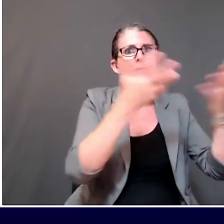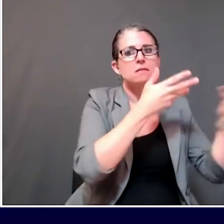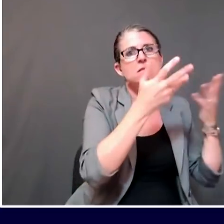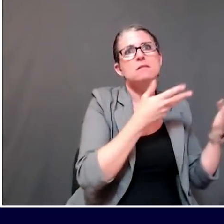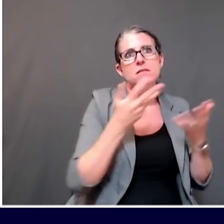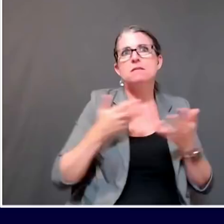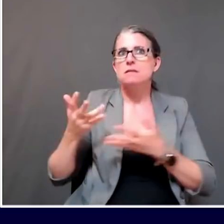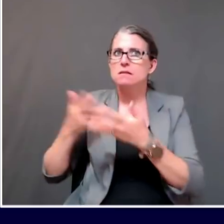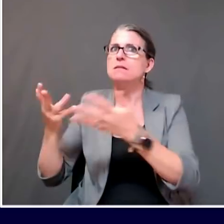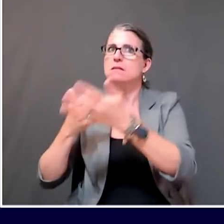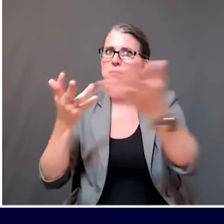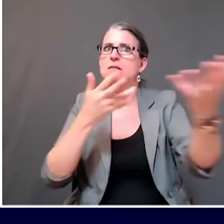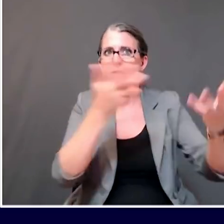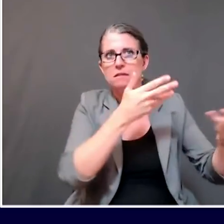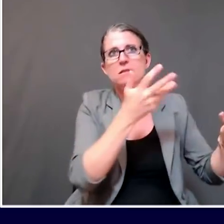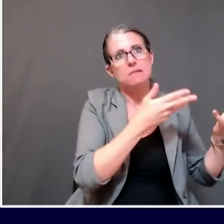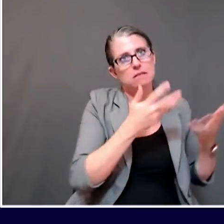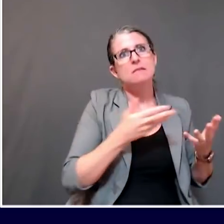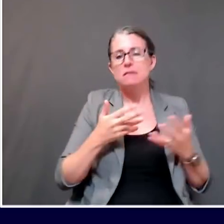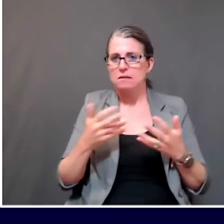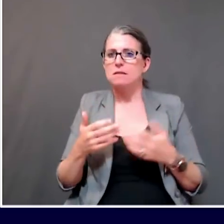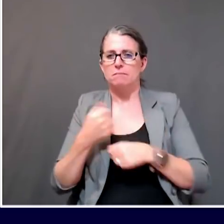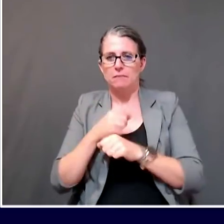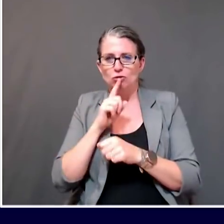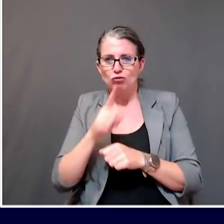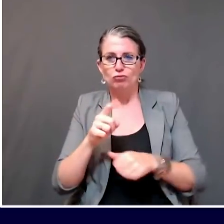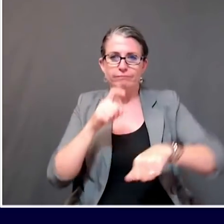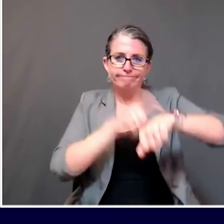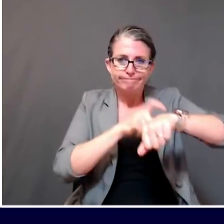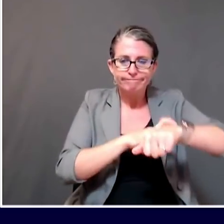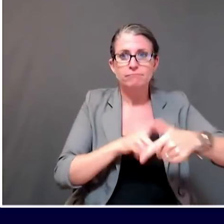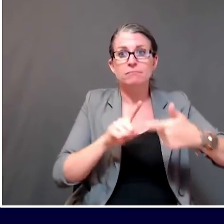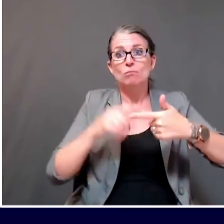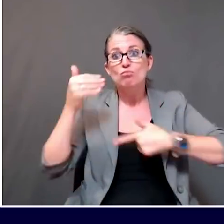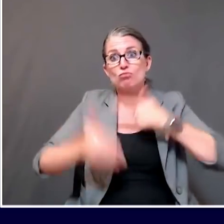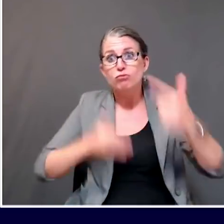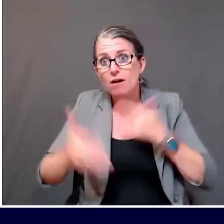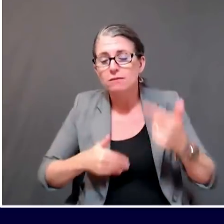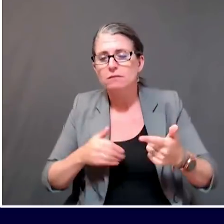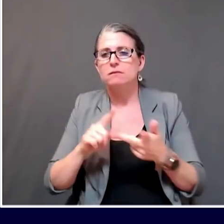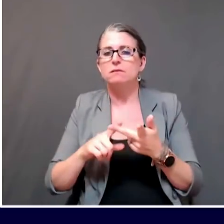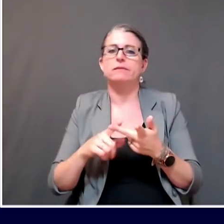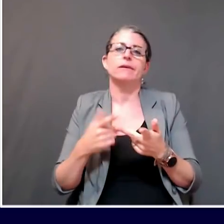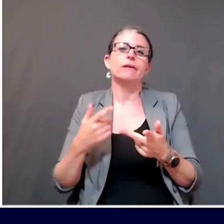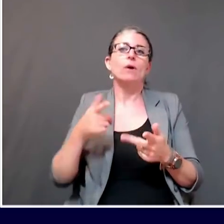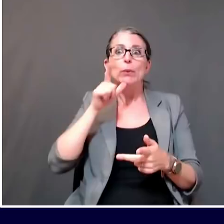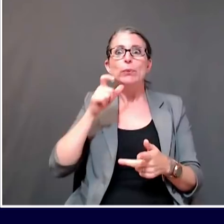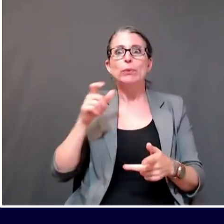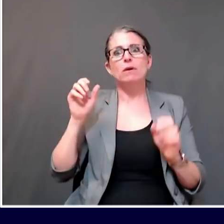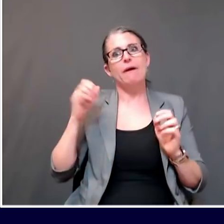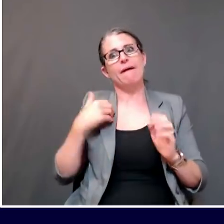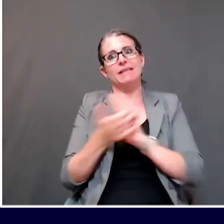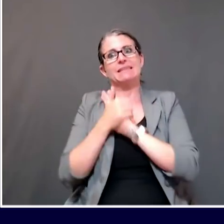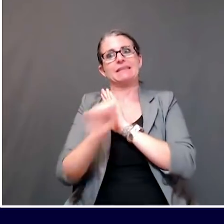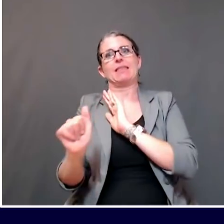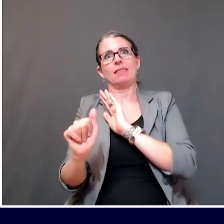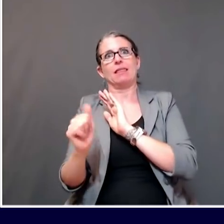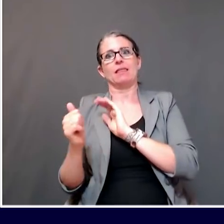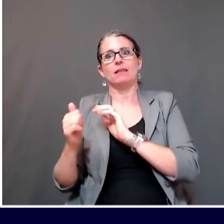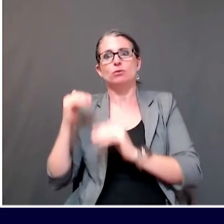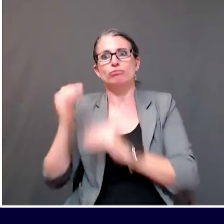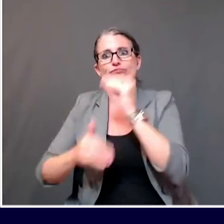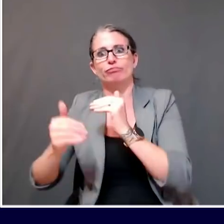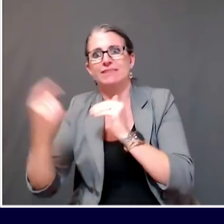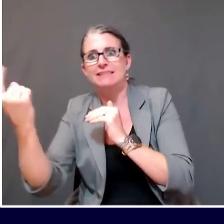that time as short as possible. As Commissioner Lambrew noted a couple of moments ago, I'm sure everyone is aware of reports